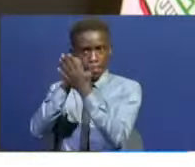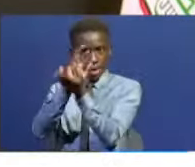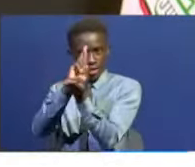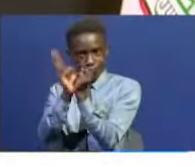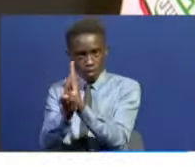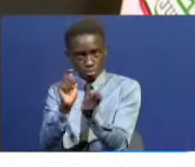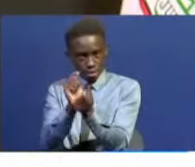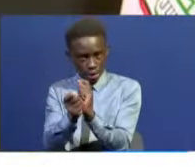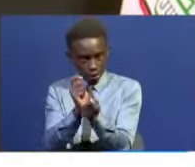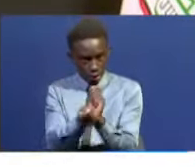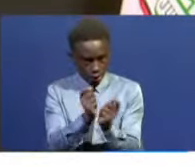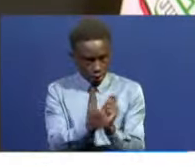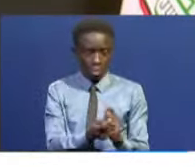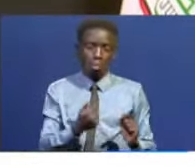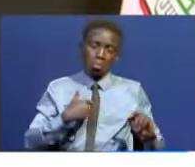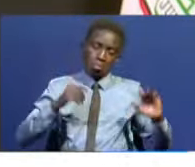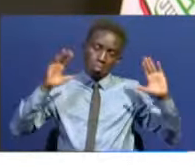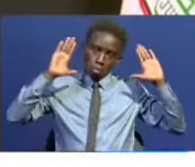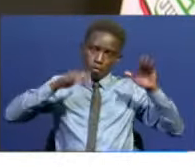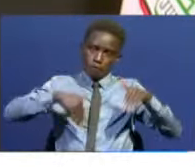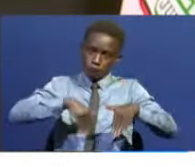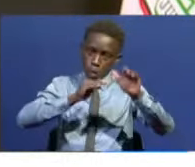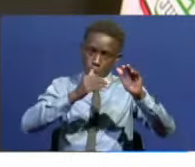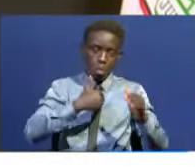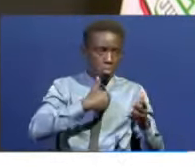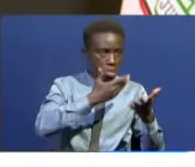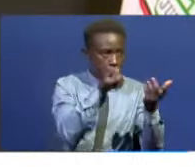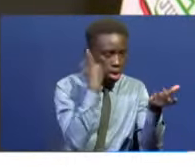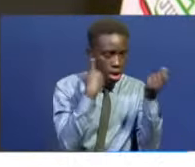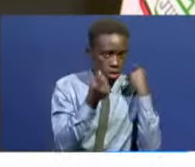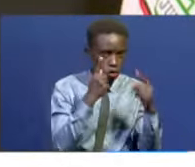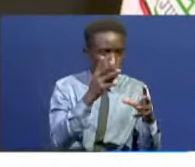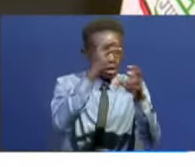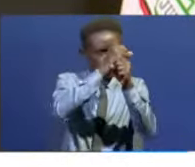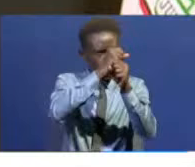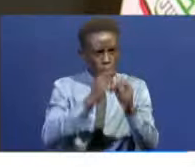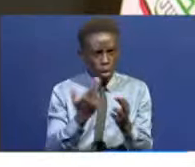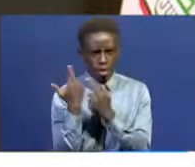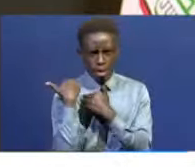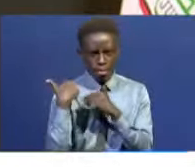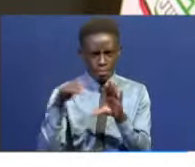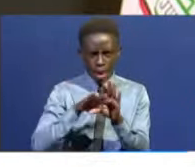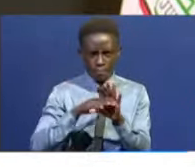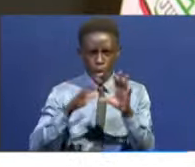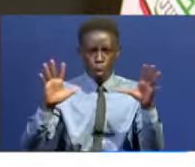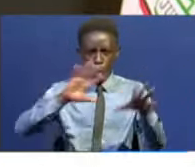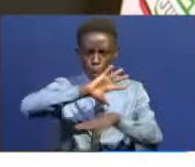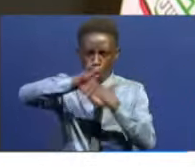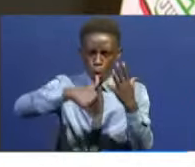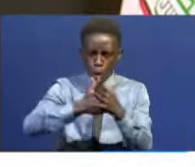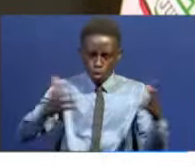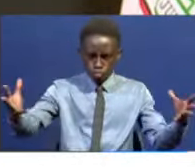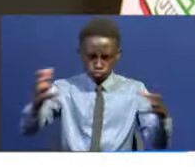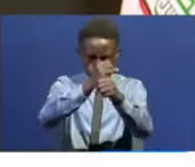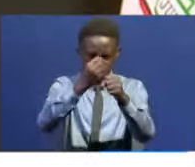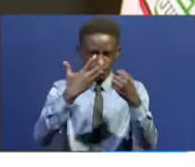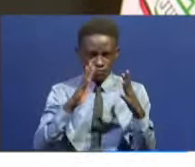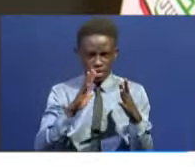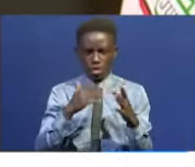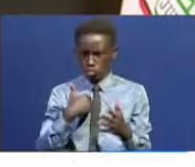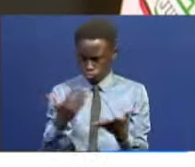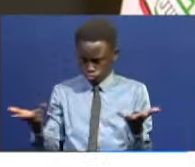Kericho, brought all the stakeholders together, and as a result, I created a synergy among all the